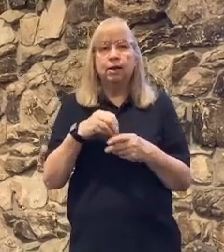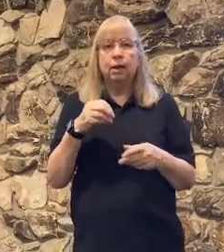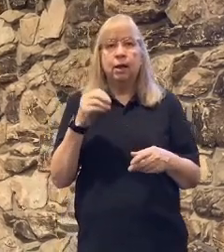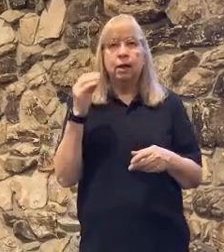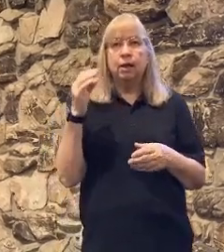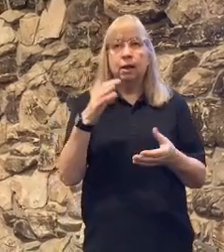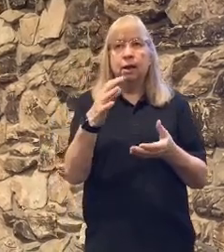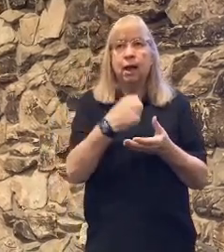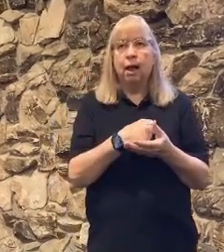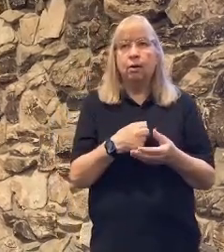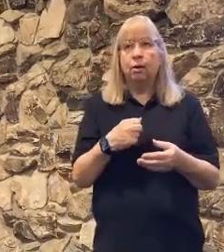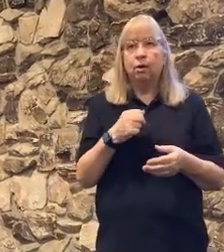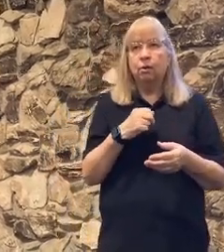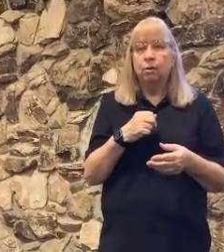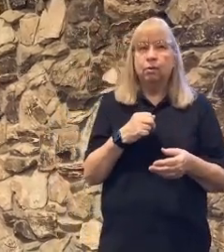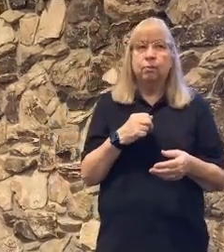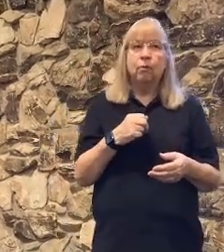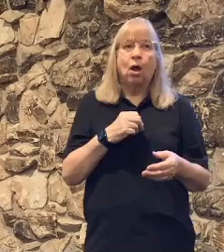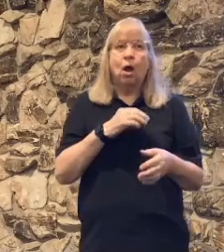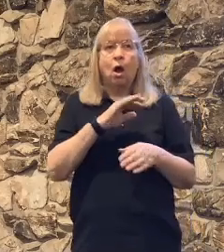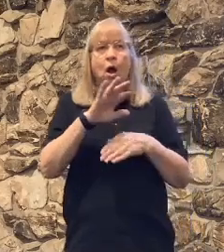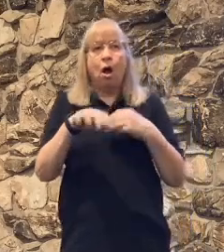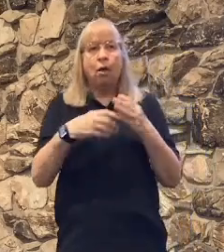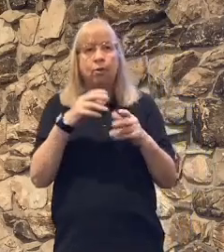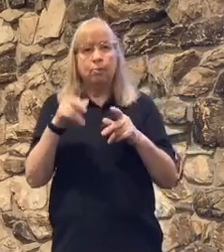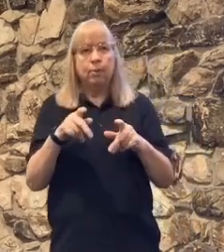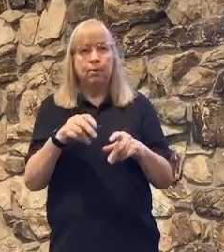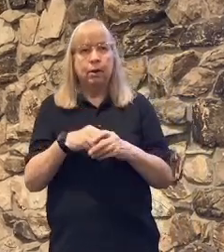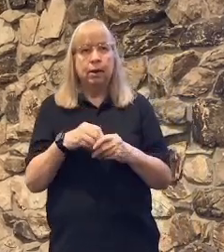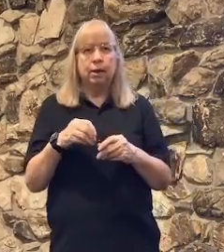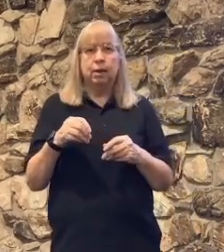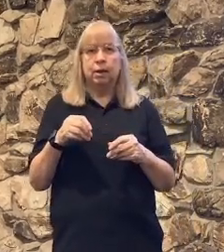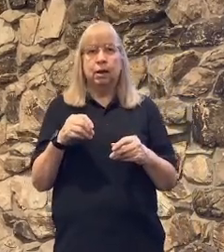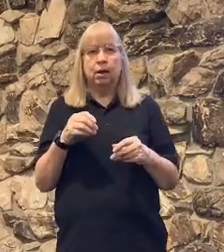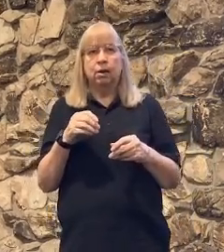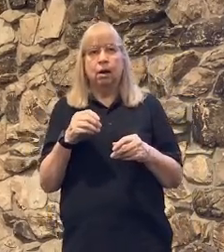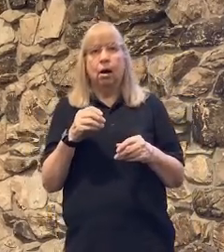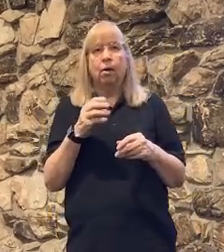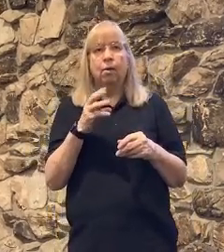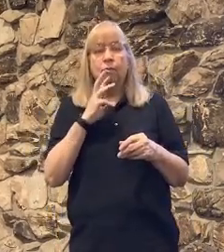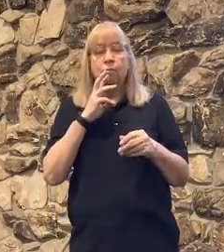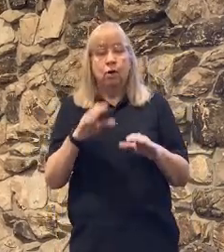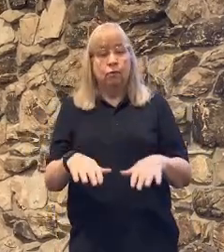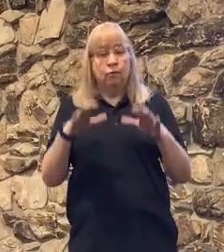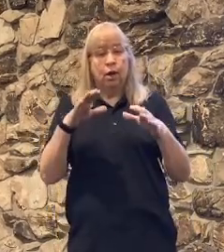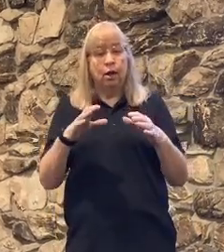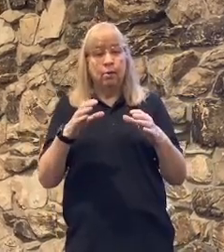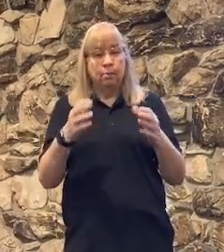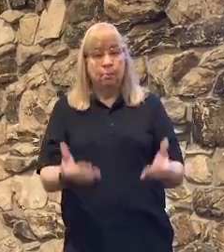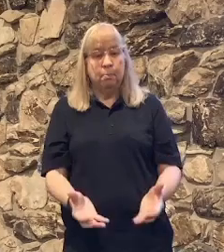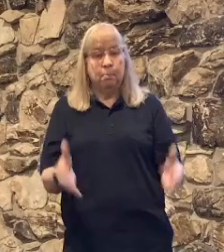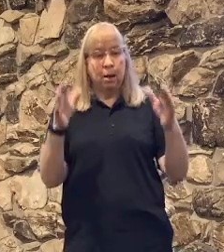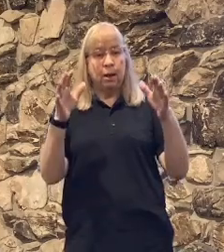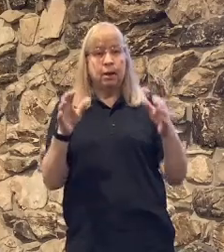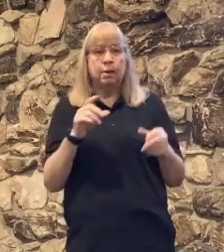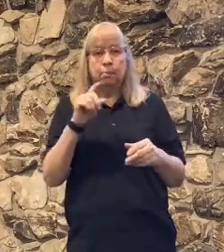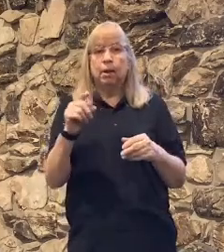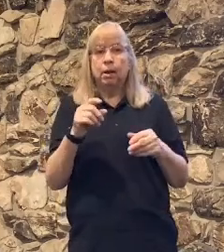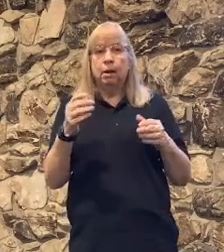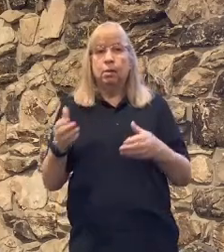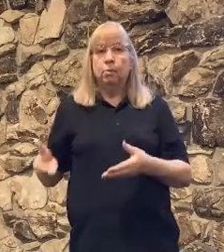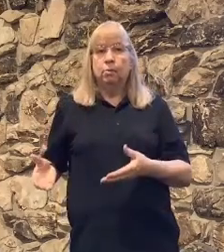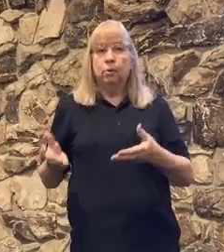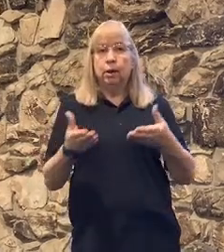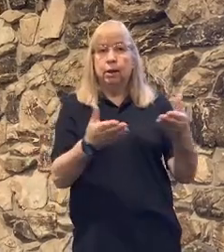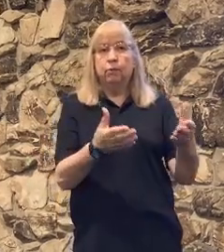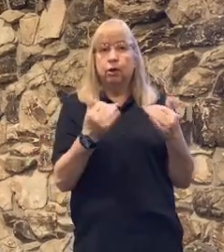of ways. Our flood buckets have been delivered or are being delivered. that is part of our gift for all of that